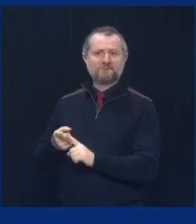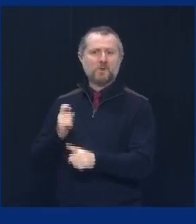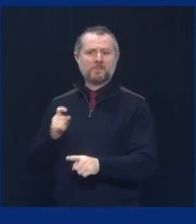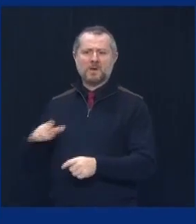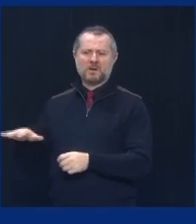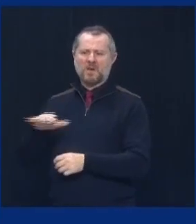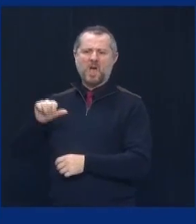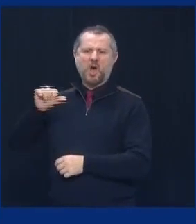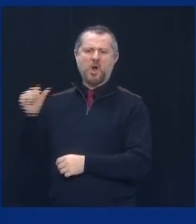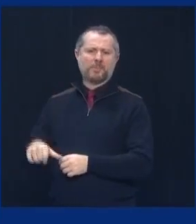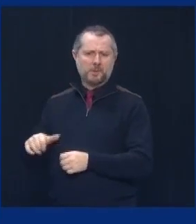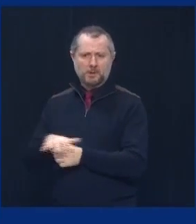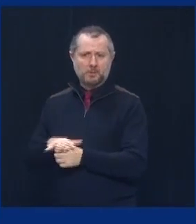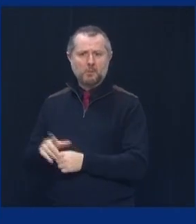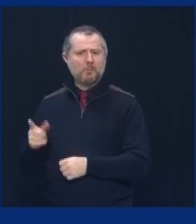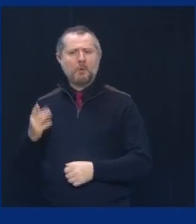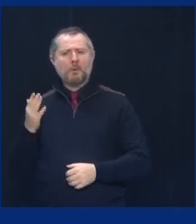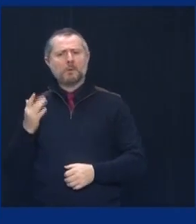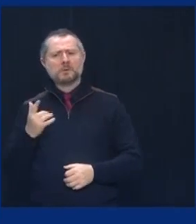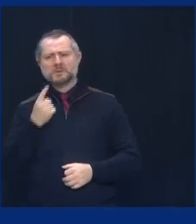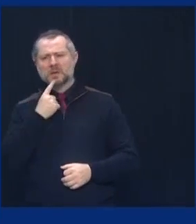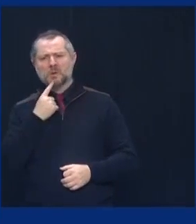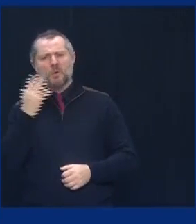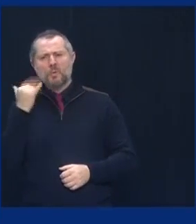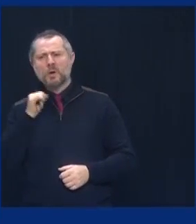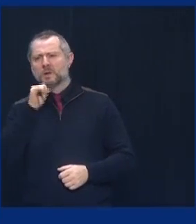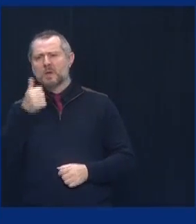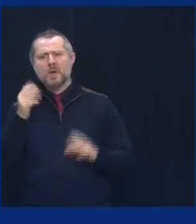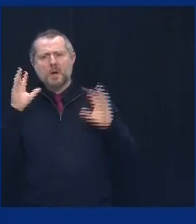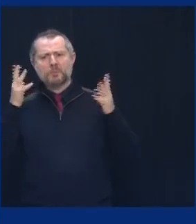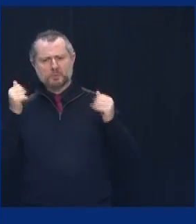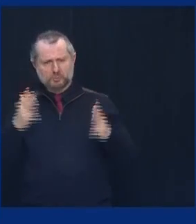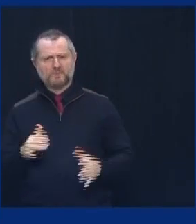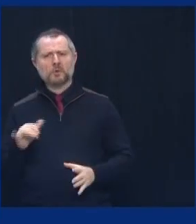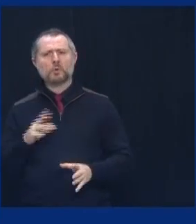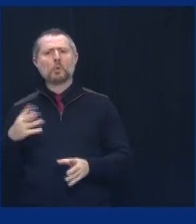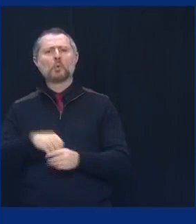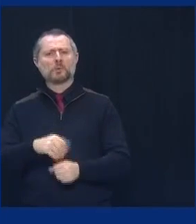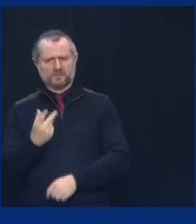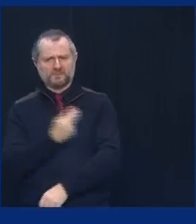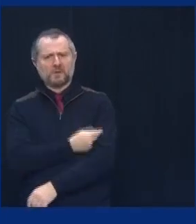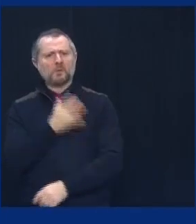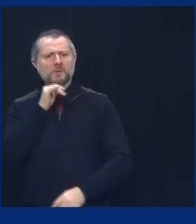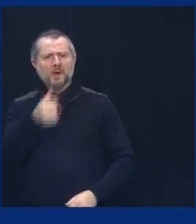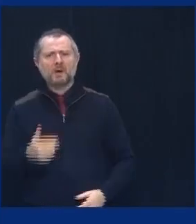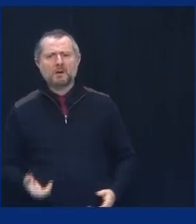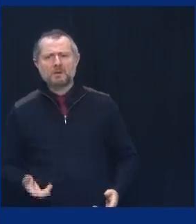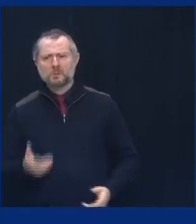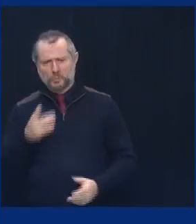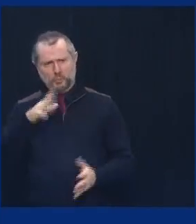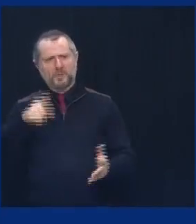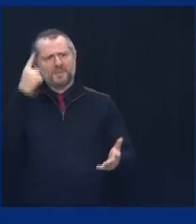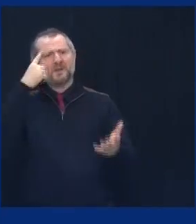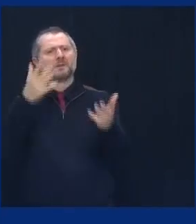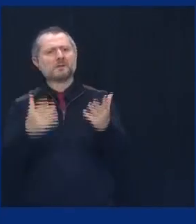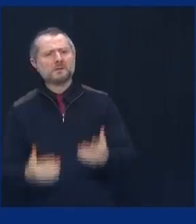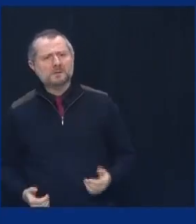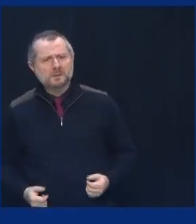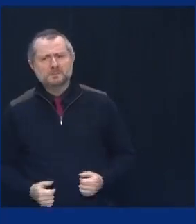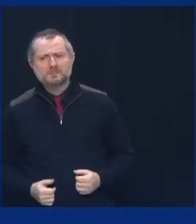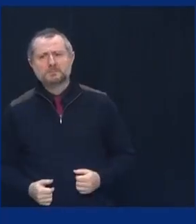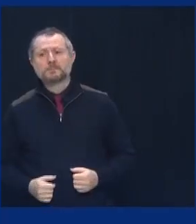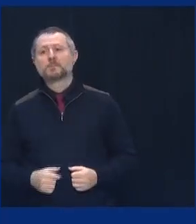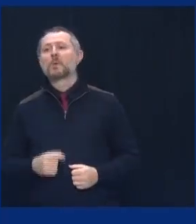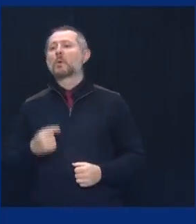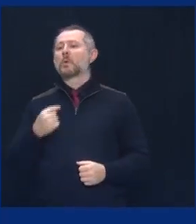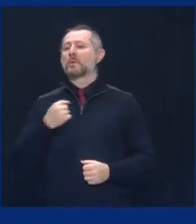specifically were not included in this first delivery. What are your thoughts? Well, we basically followed the